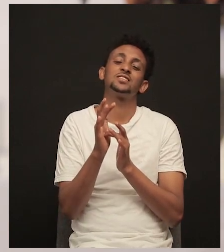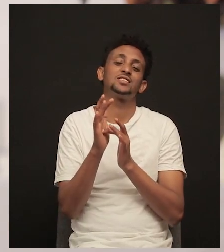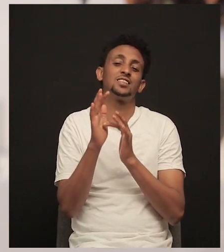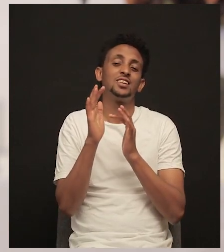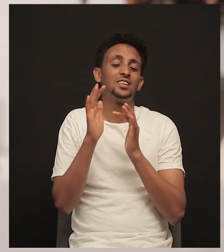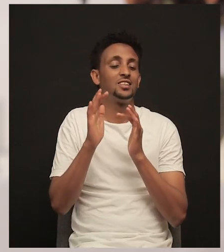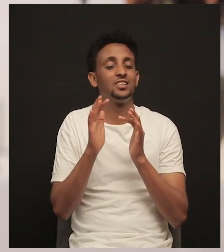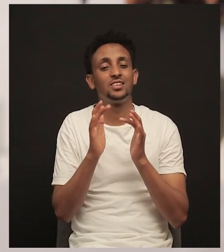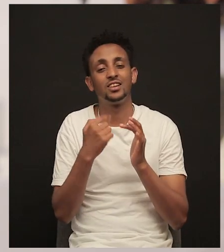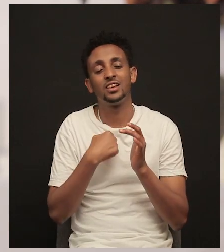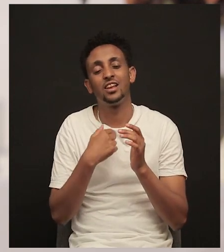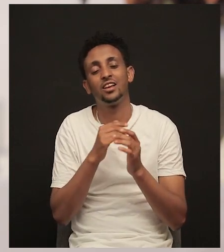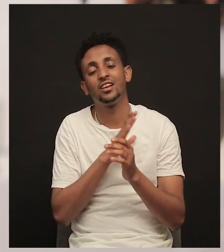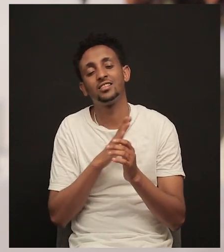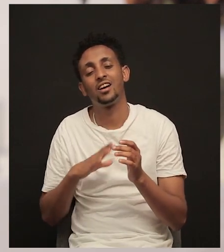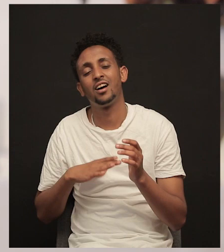Jesus